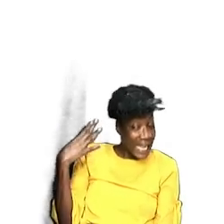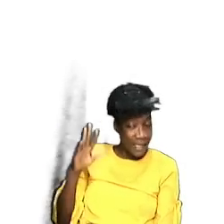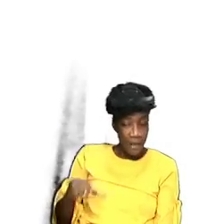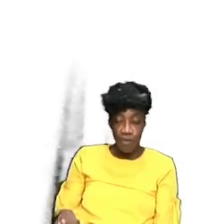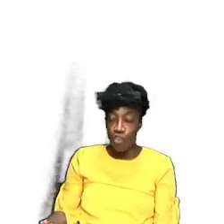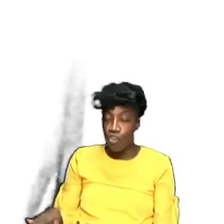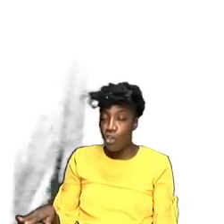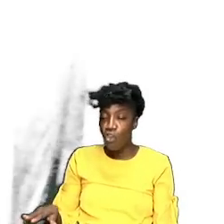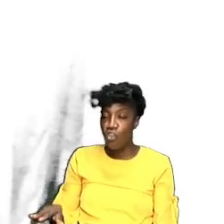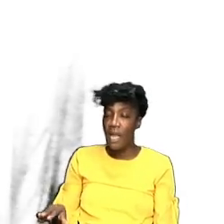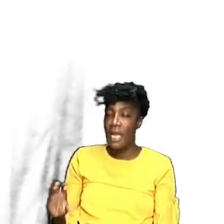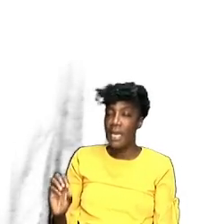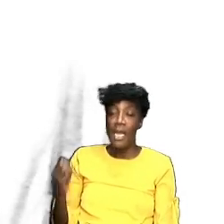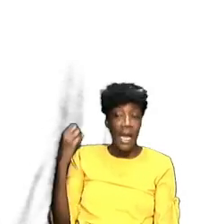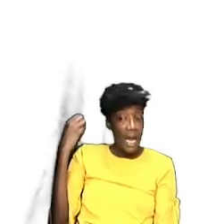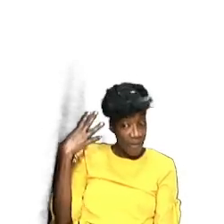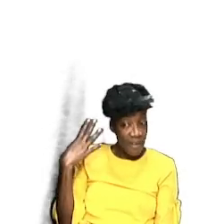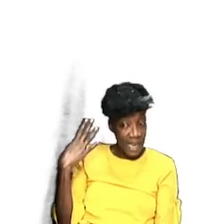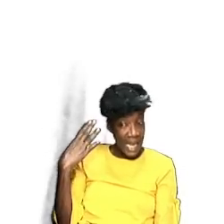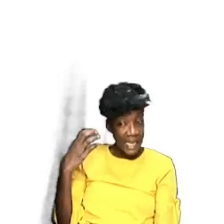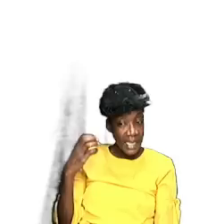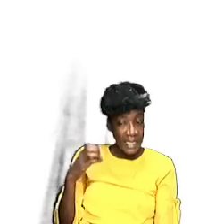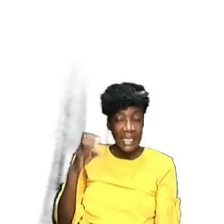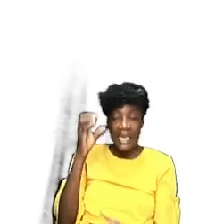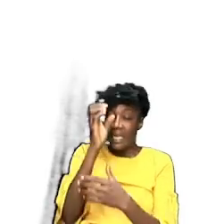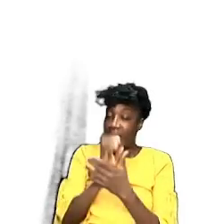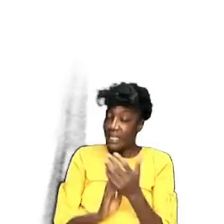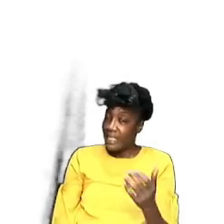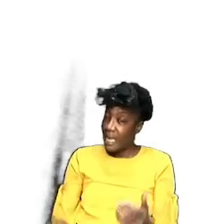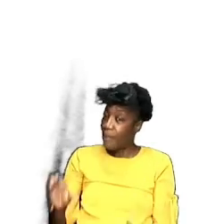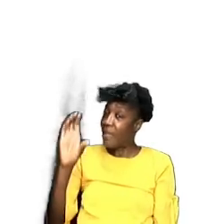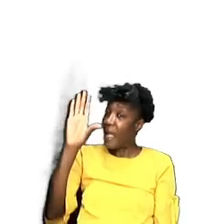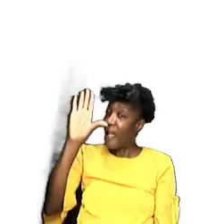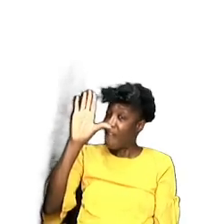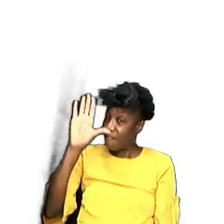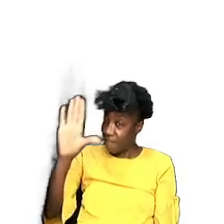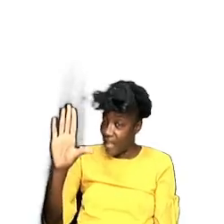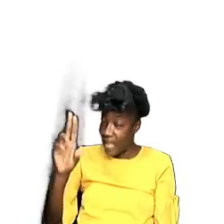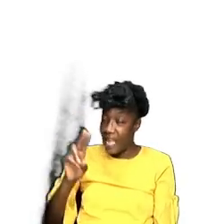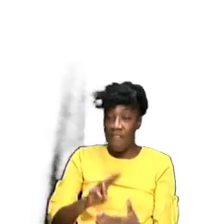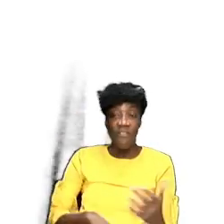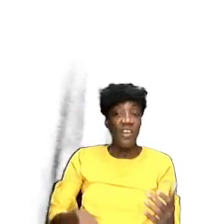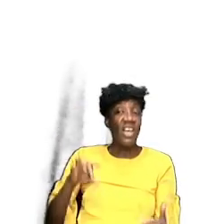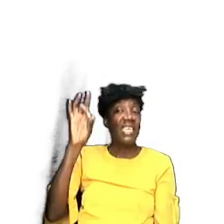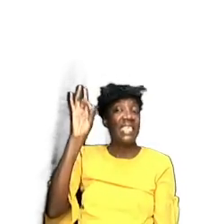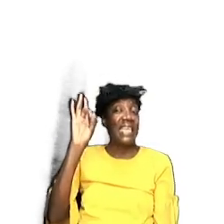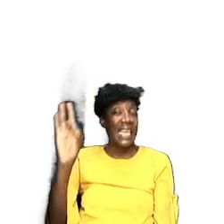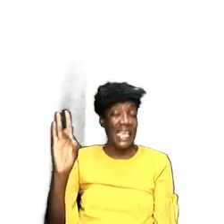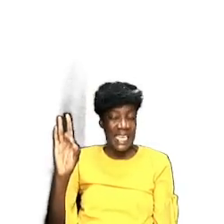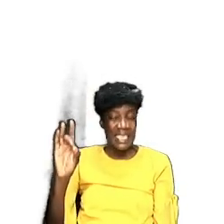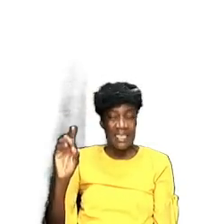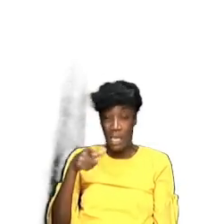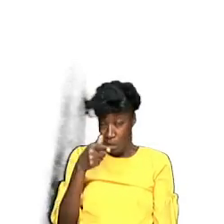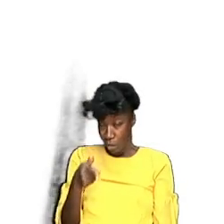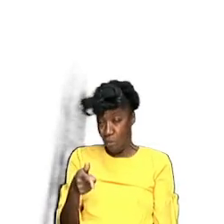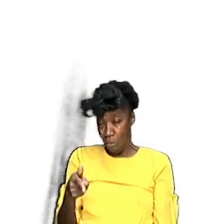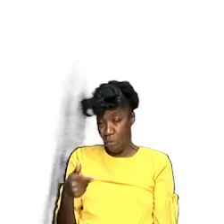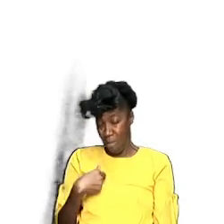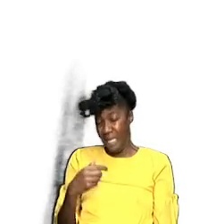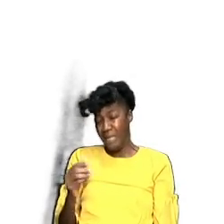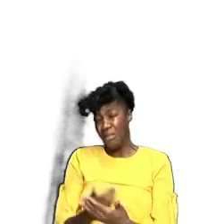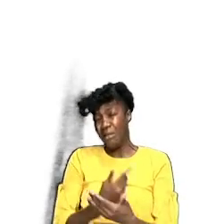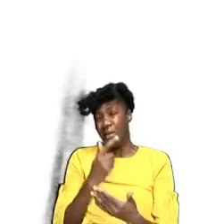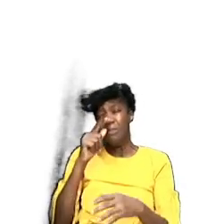of light. Amen. So the Bible says in Ephesians chapter 5 and verse 8, for he were sometimes darkness,